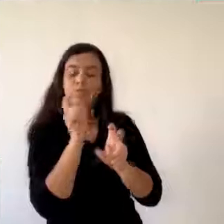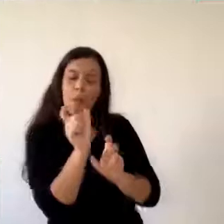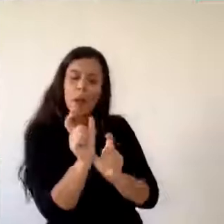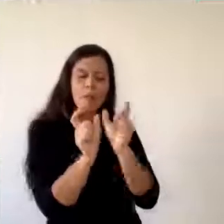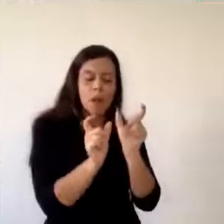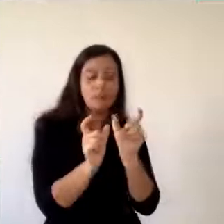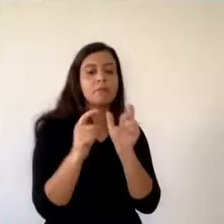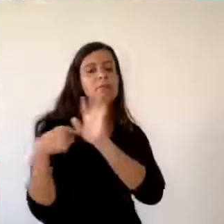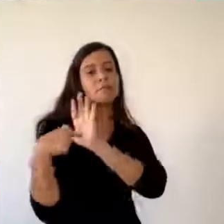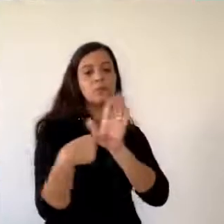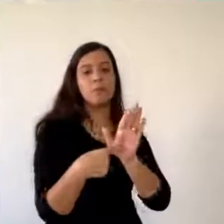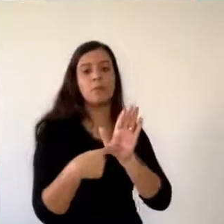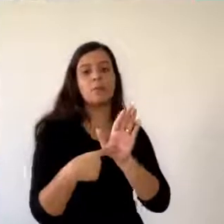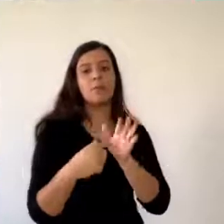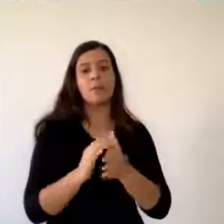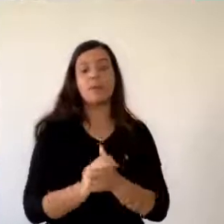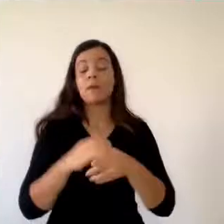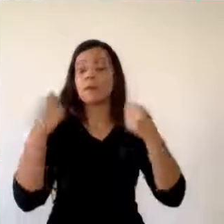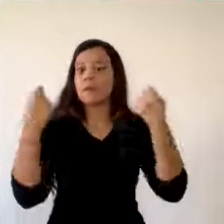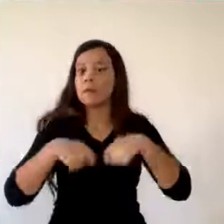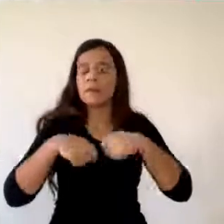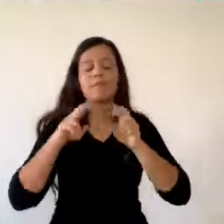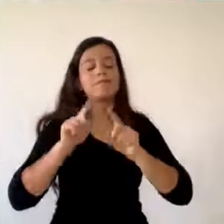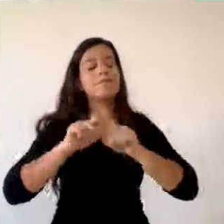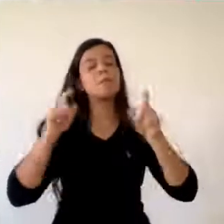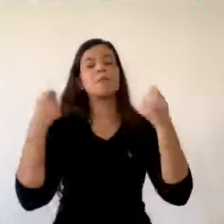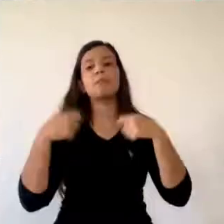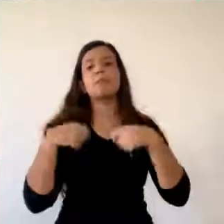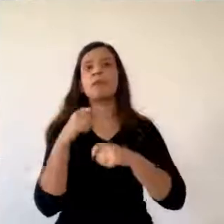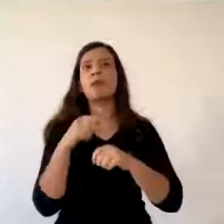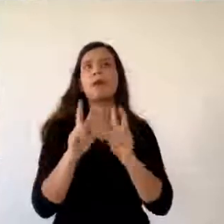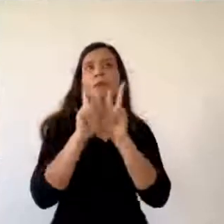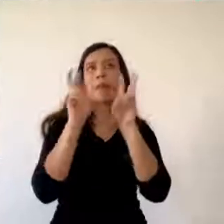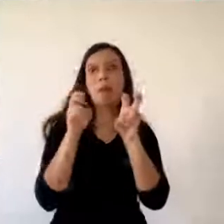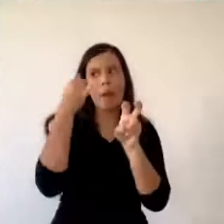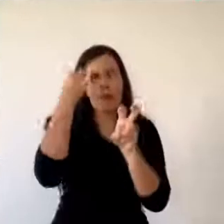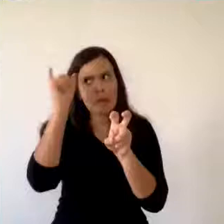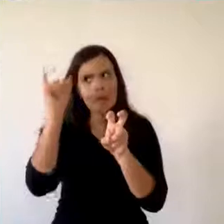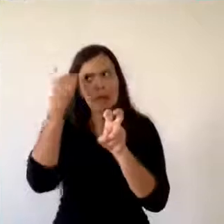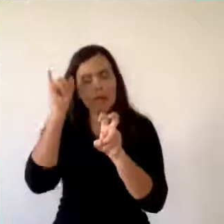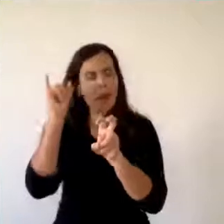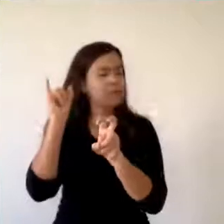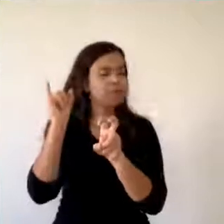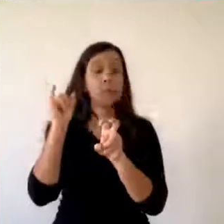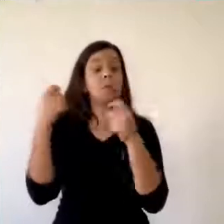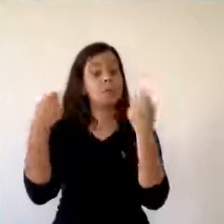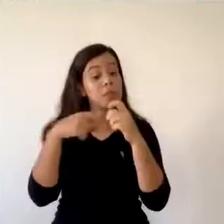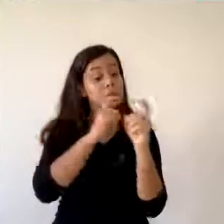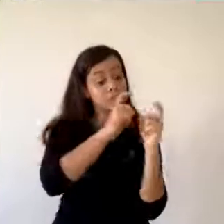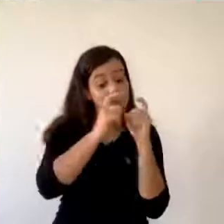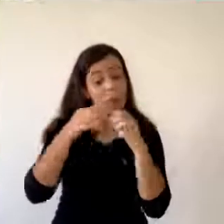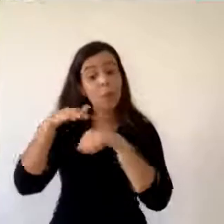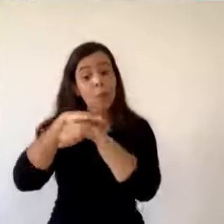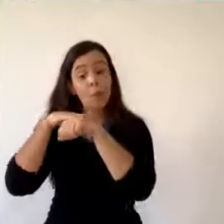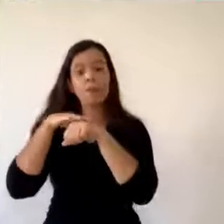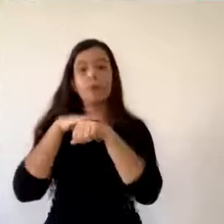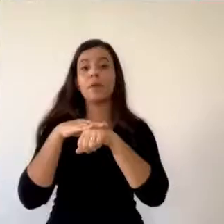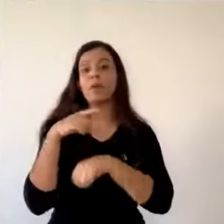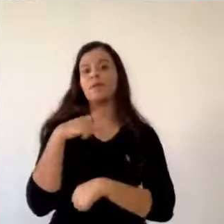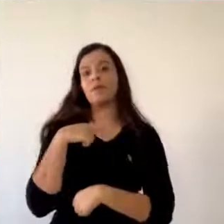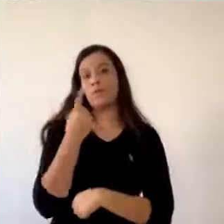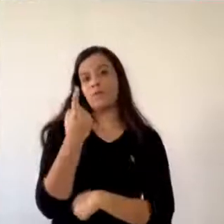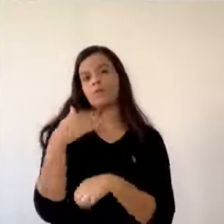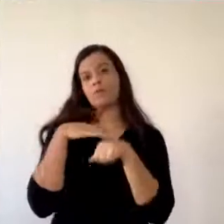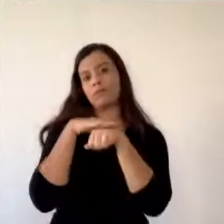very important to then promote this debate for our personal growth, always. There is